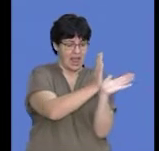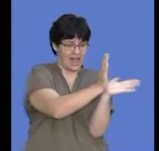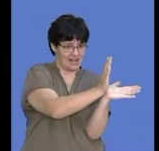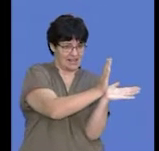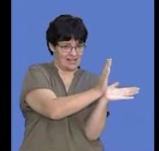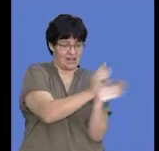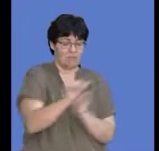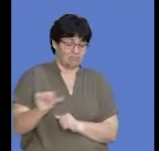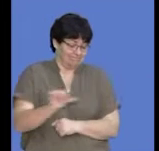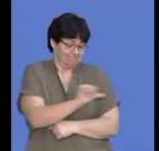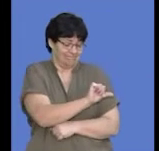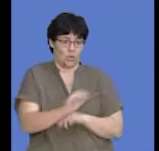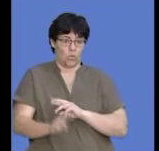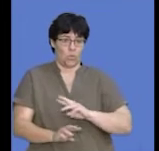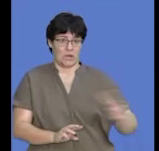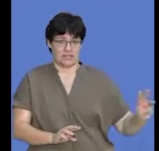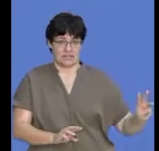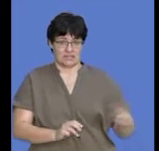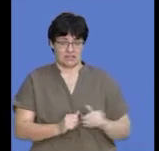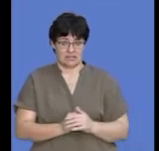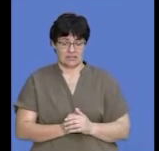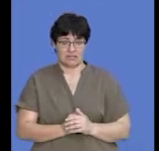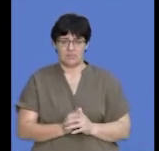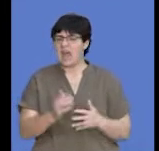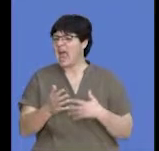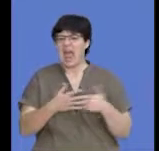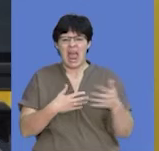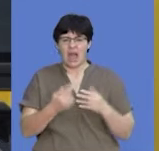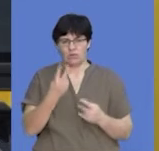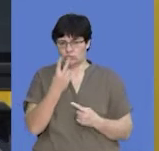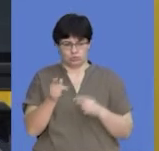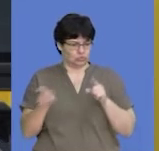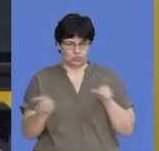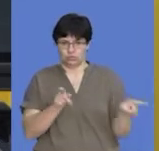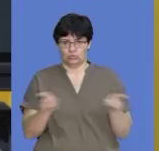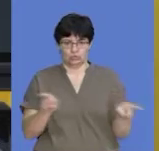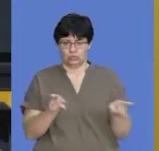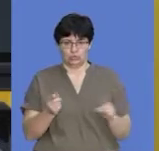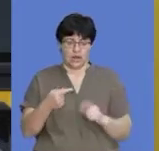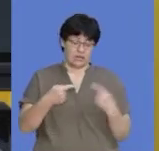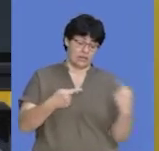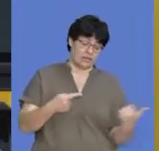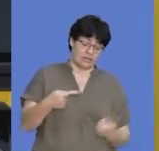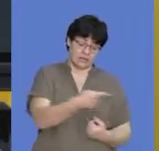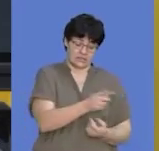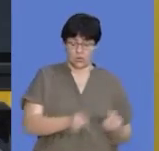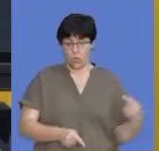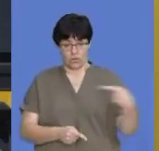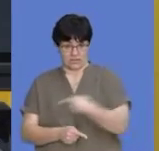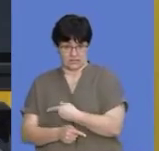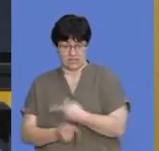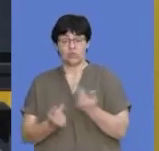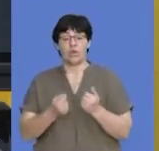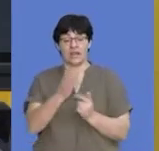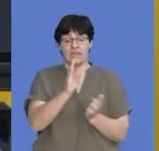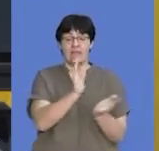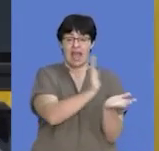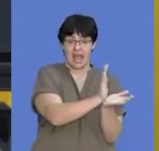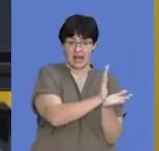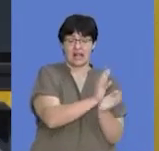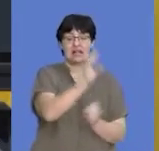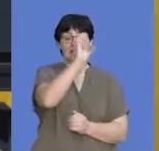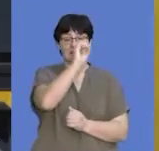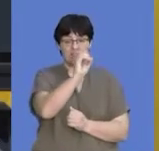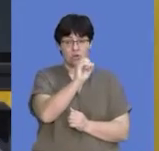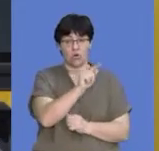in a westerly direction. These are the only two directions that your protractor should face to give you angles between 0